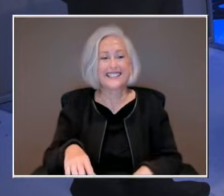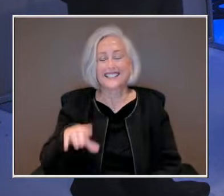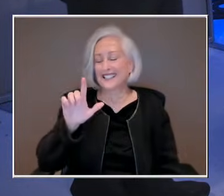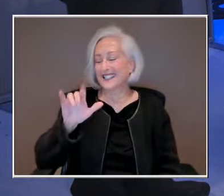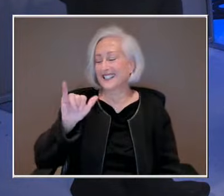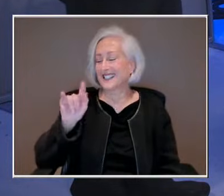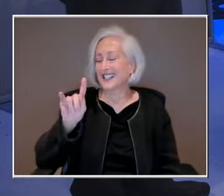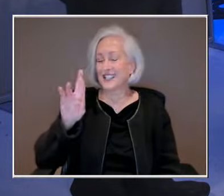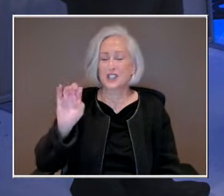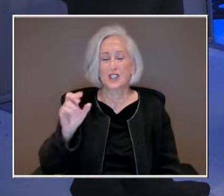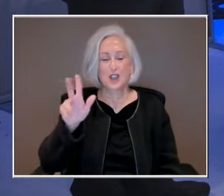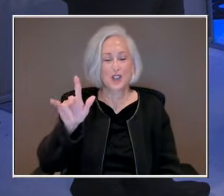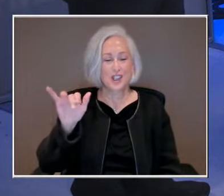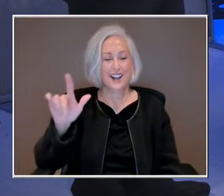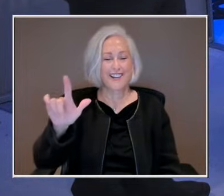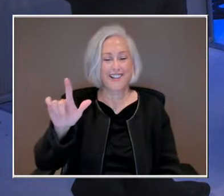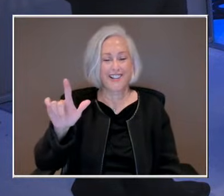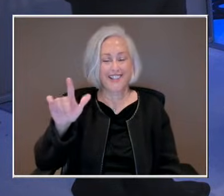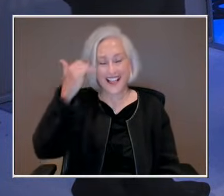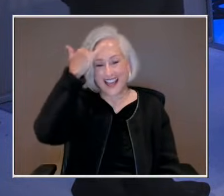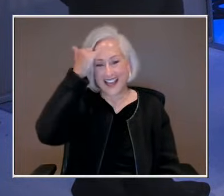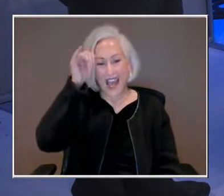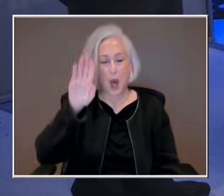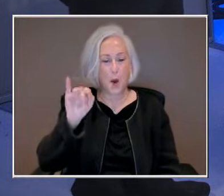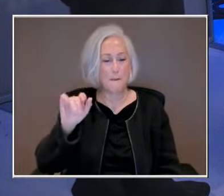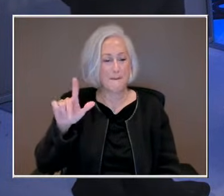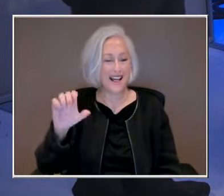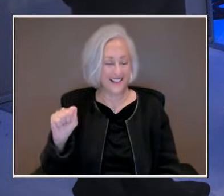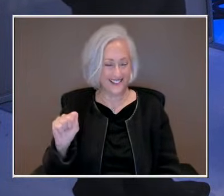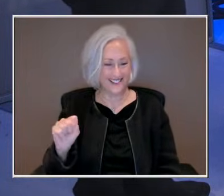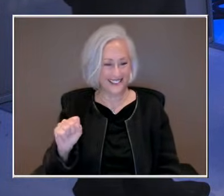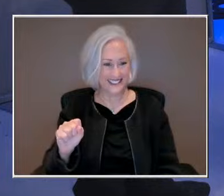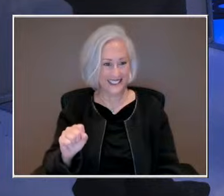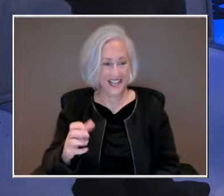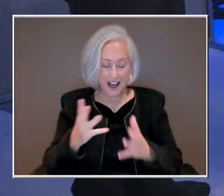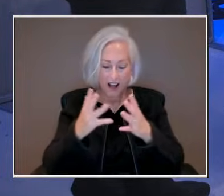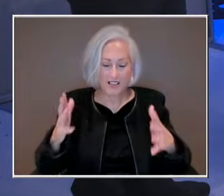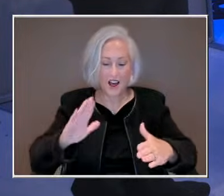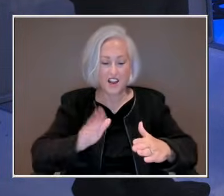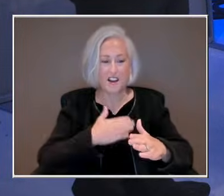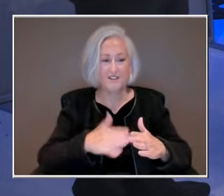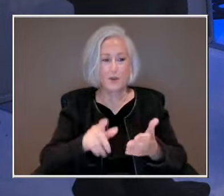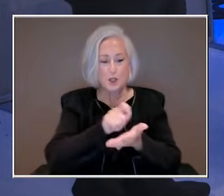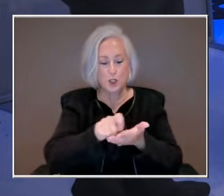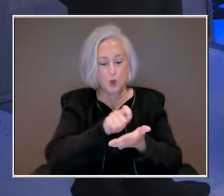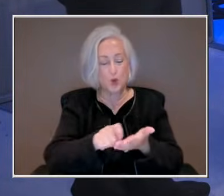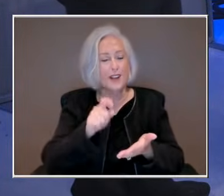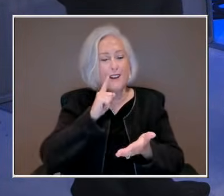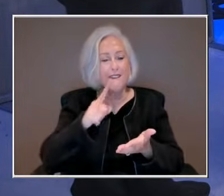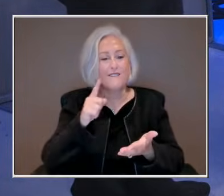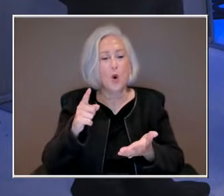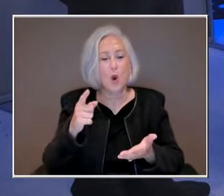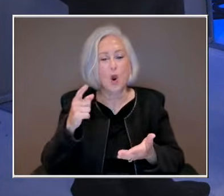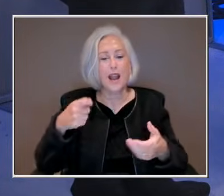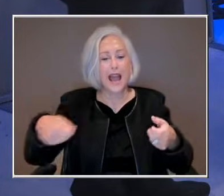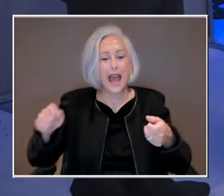so much of the music written for handbells is sacred. Oh, yeah. So we play them in